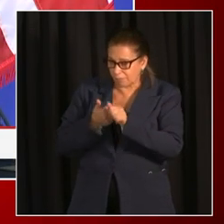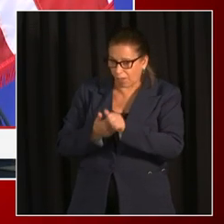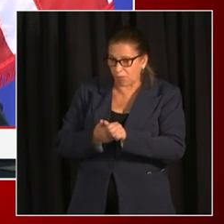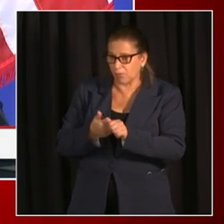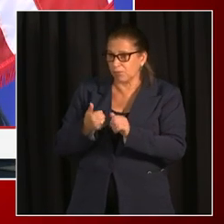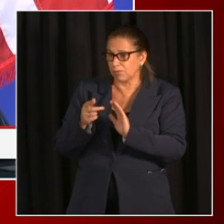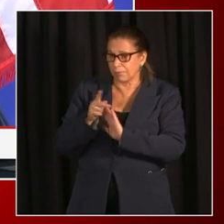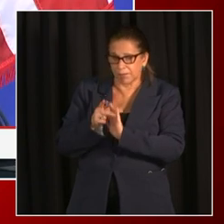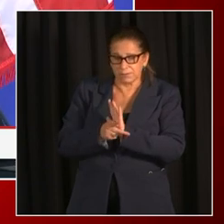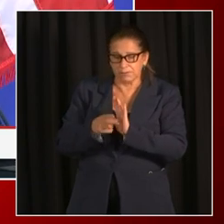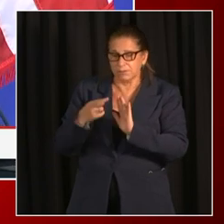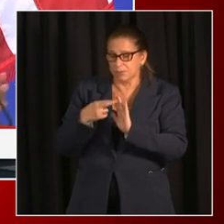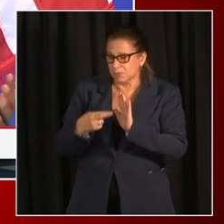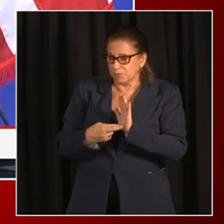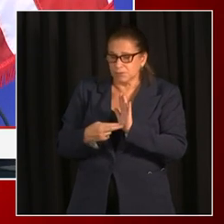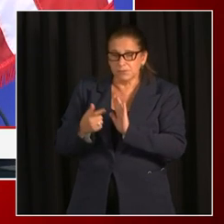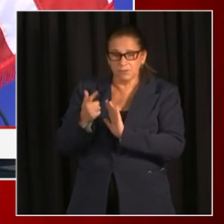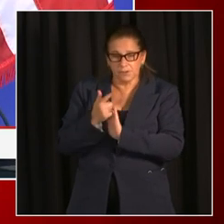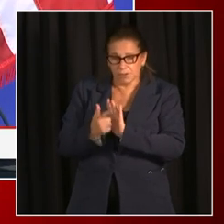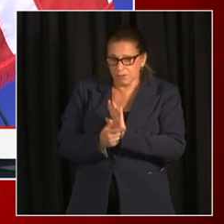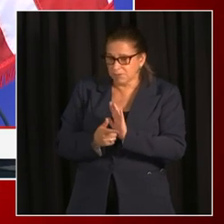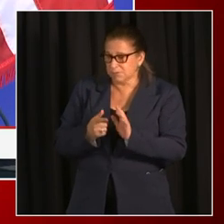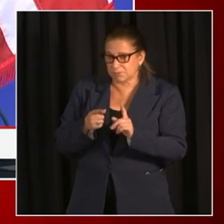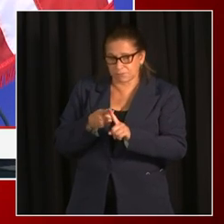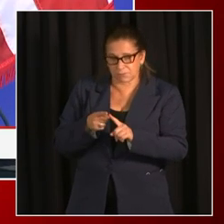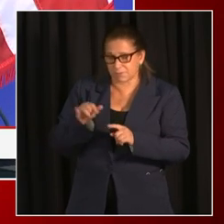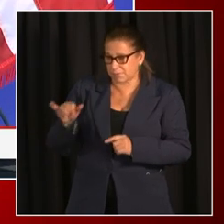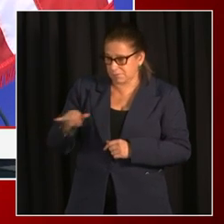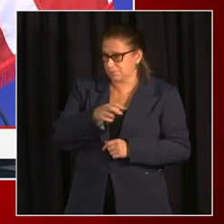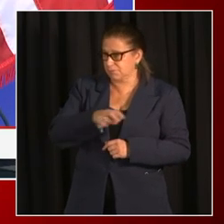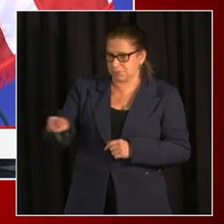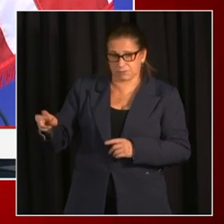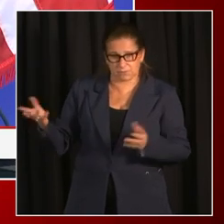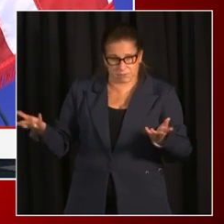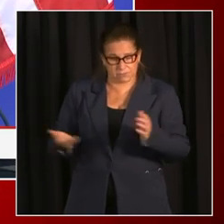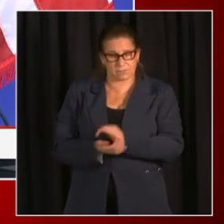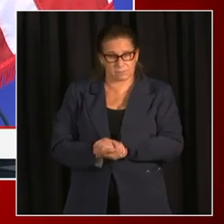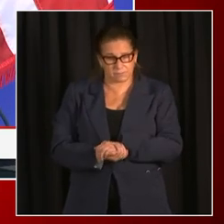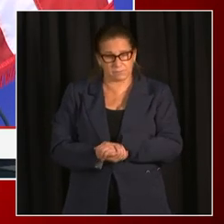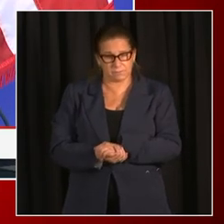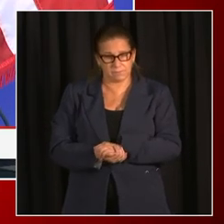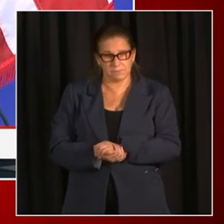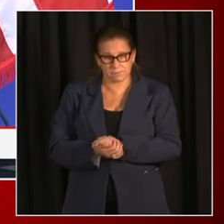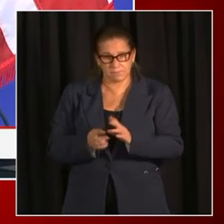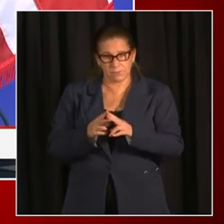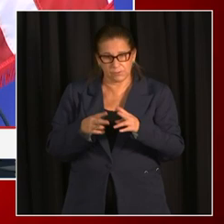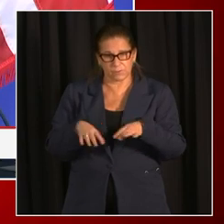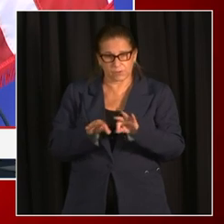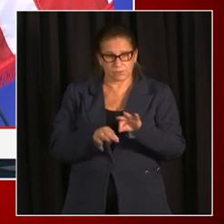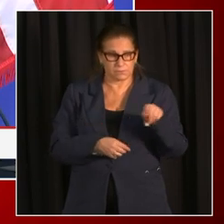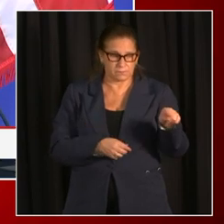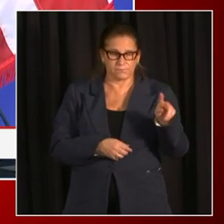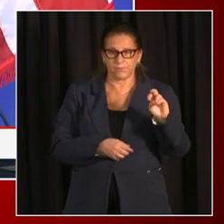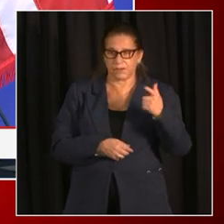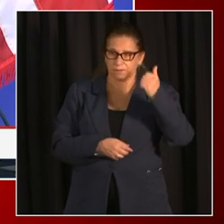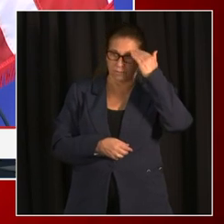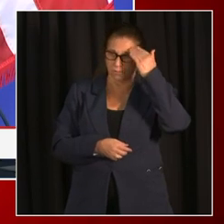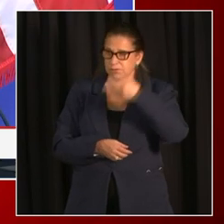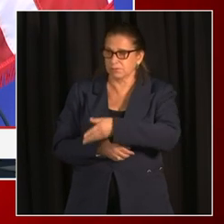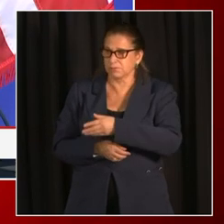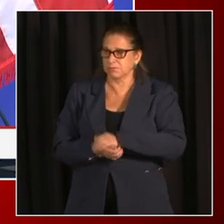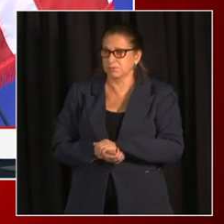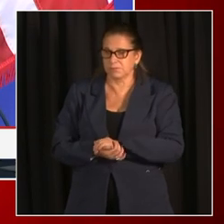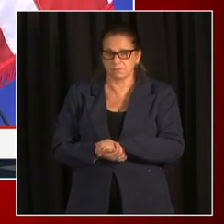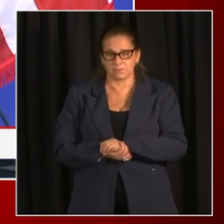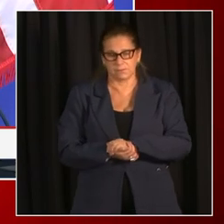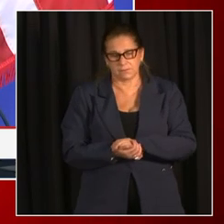and policies apply to those types of discussions. And that's why I think that's important that Vega looks at it. Yes, sir. Mayor, if